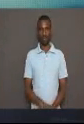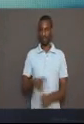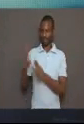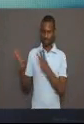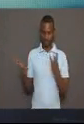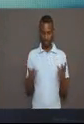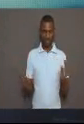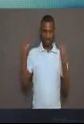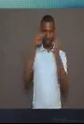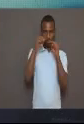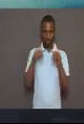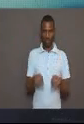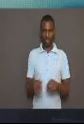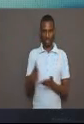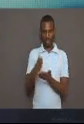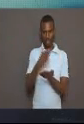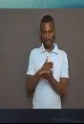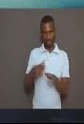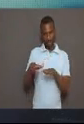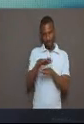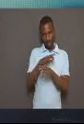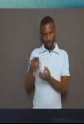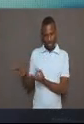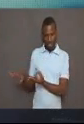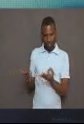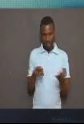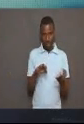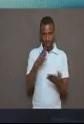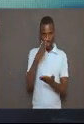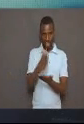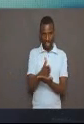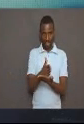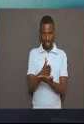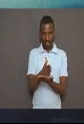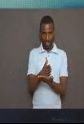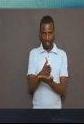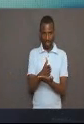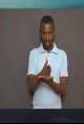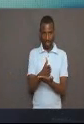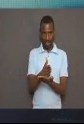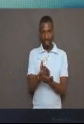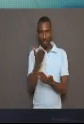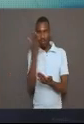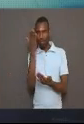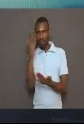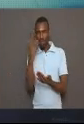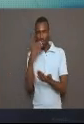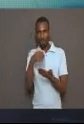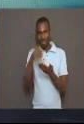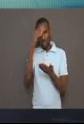Welcome to today's lesson on fluid statics. In our previous